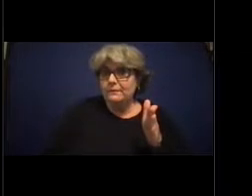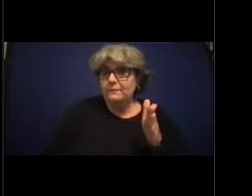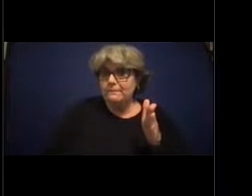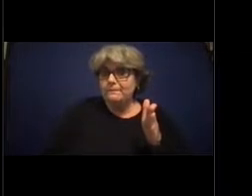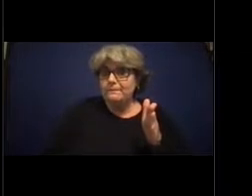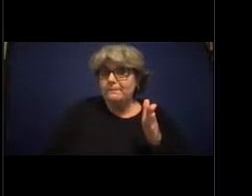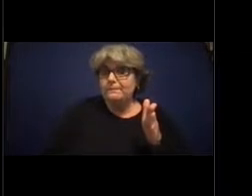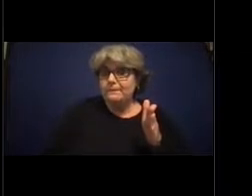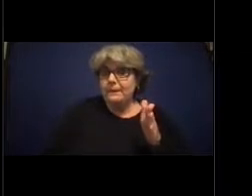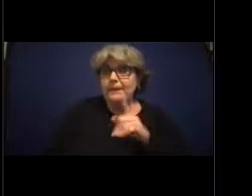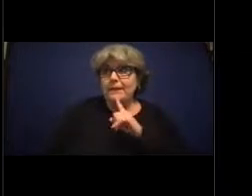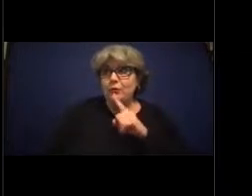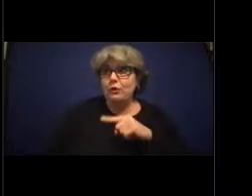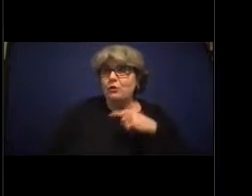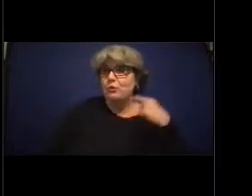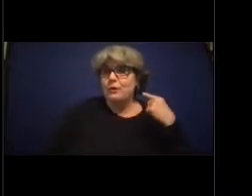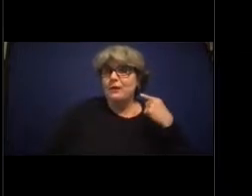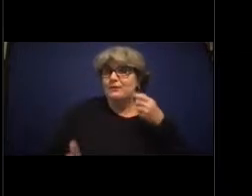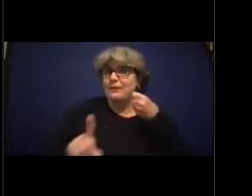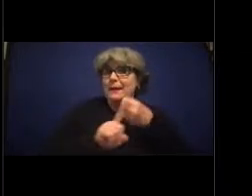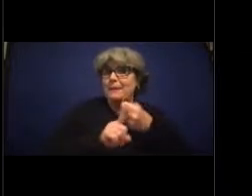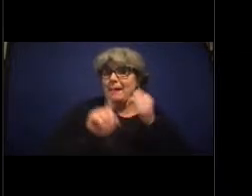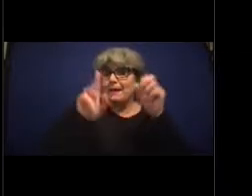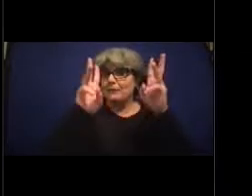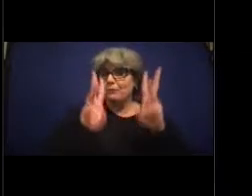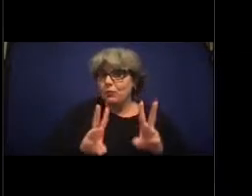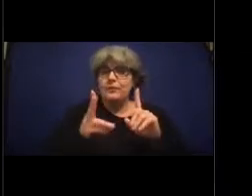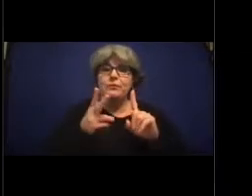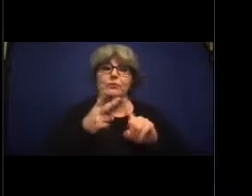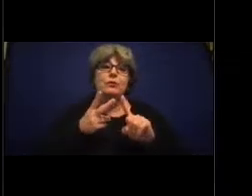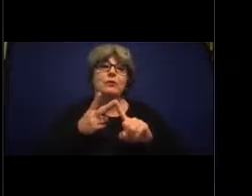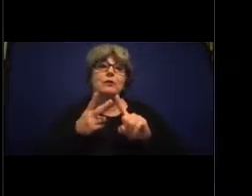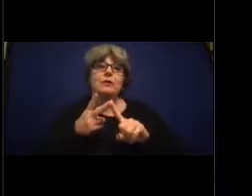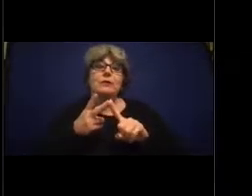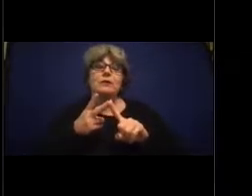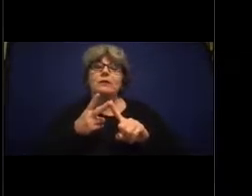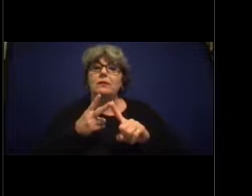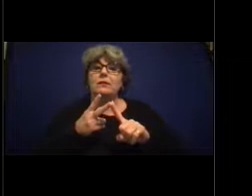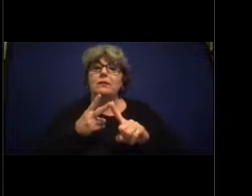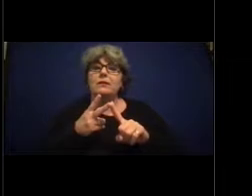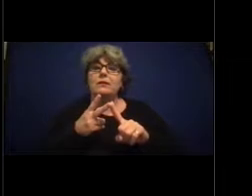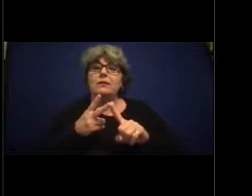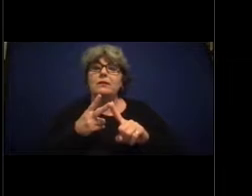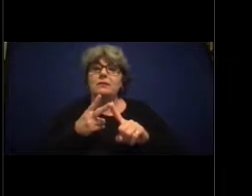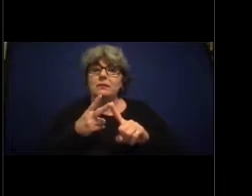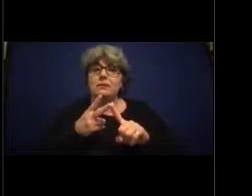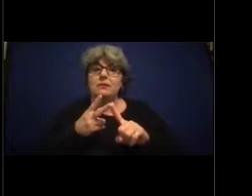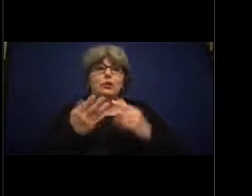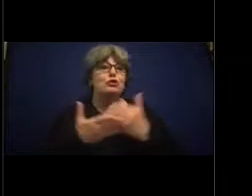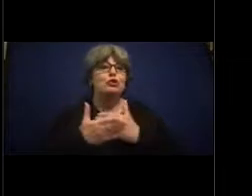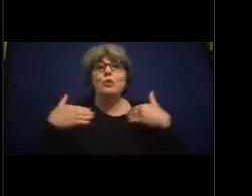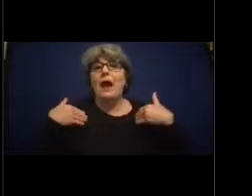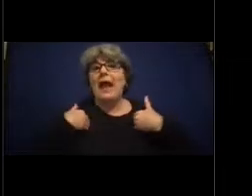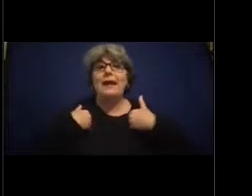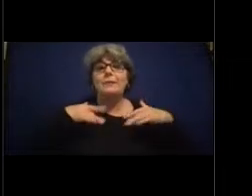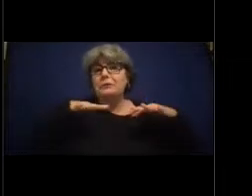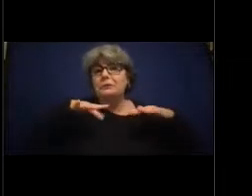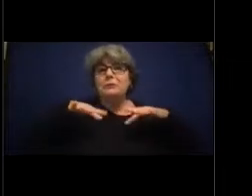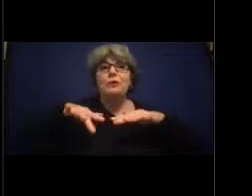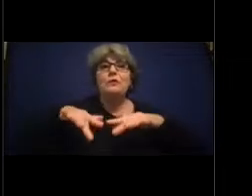at real risk from climate impacts and real risk from when even these extreme impacts come, because we see new animals come in. Actually,